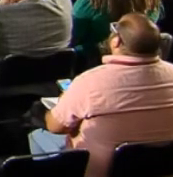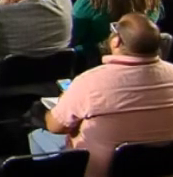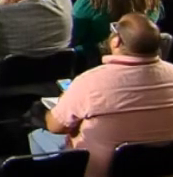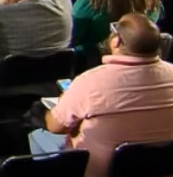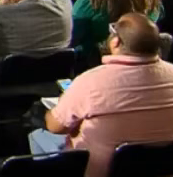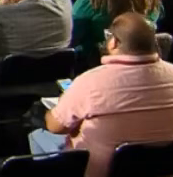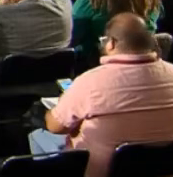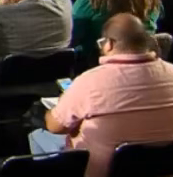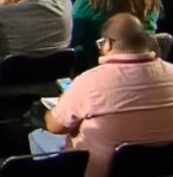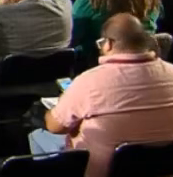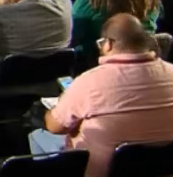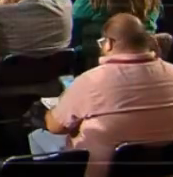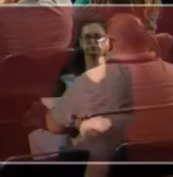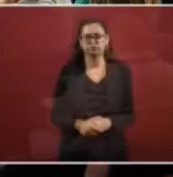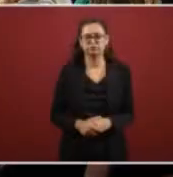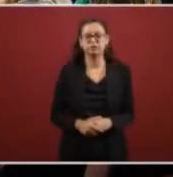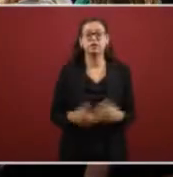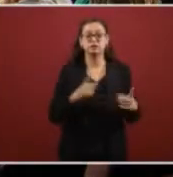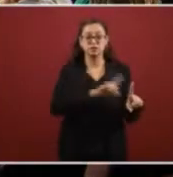were attacked.